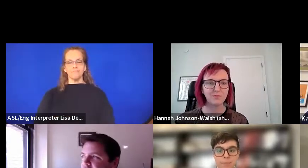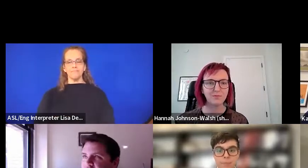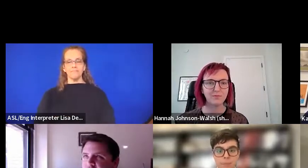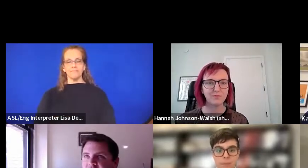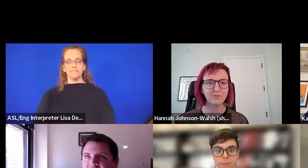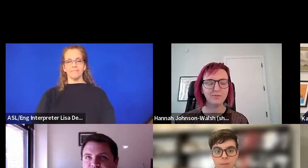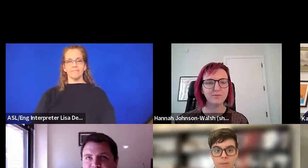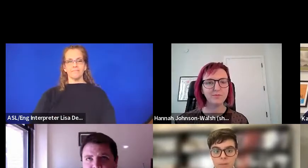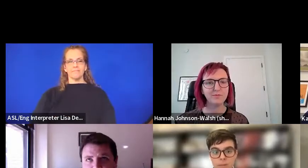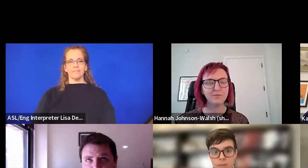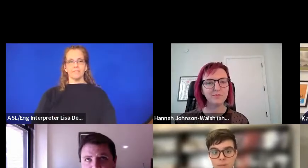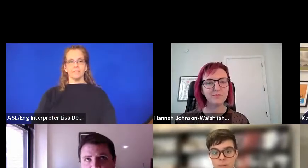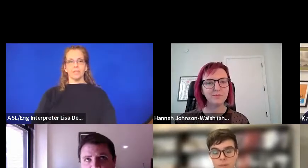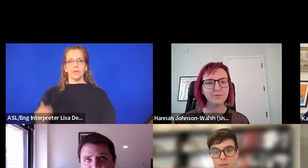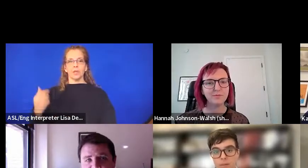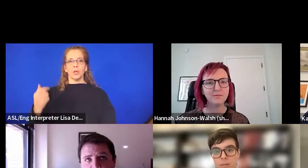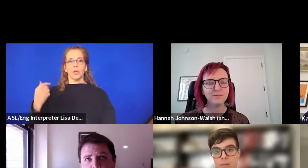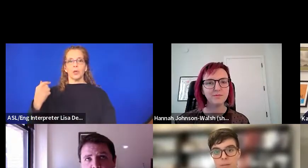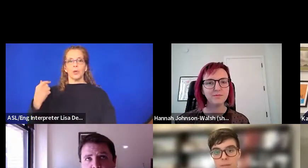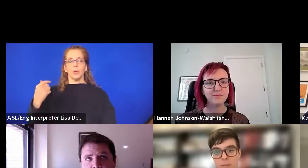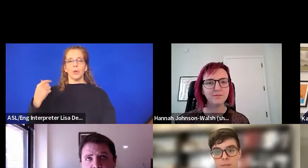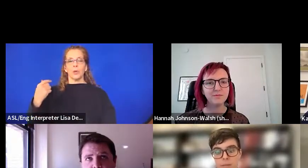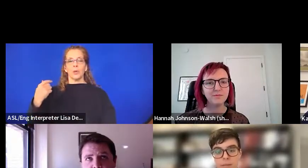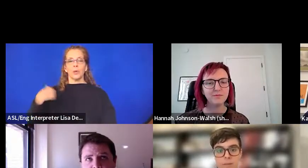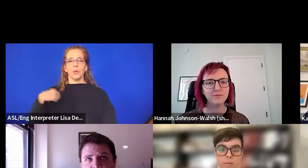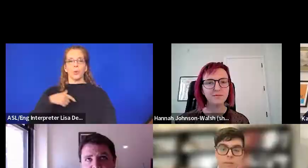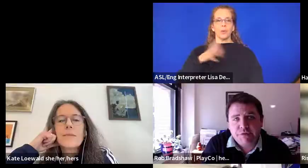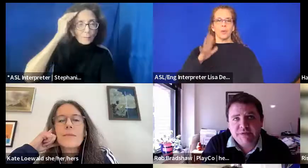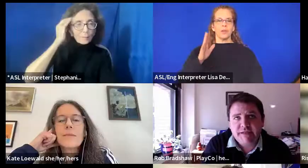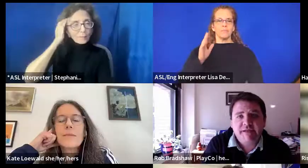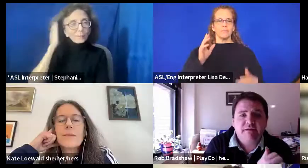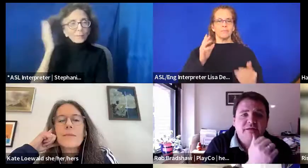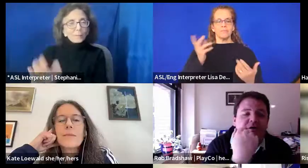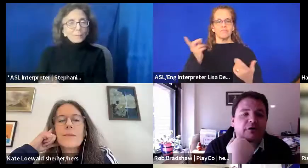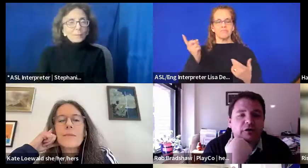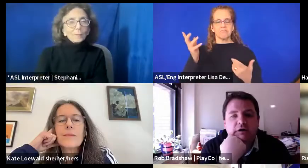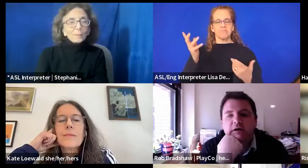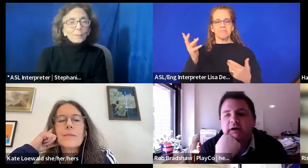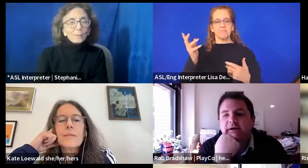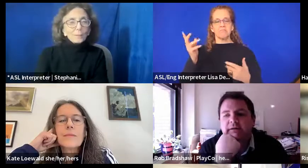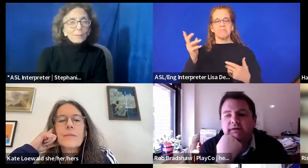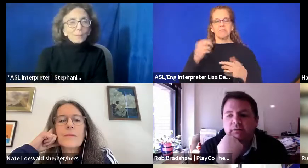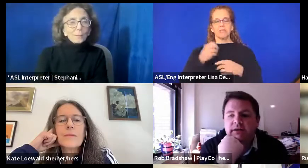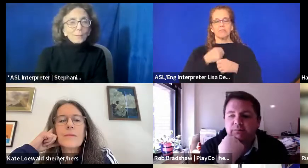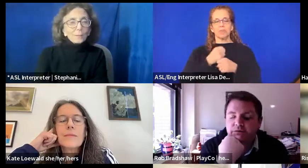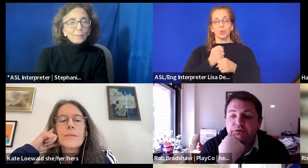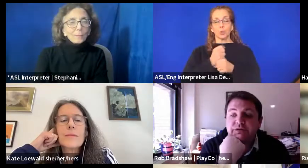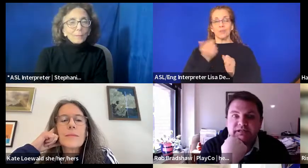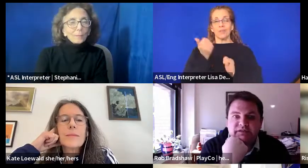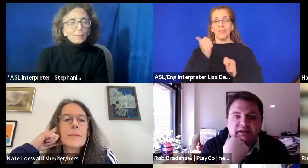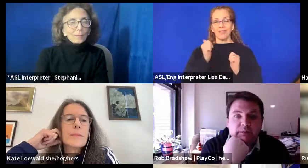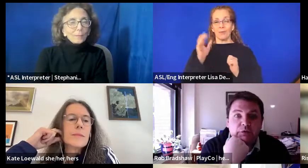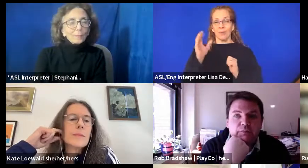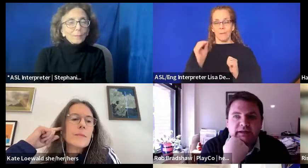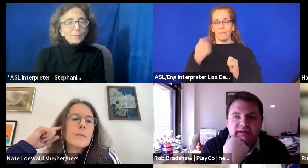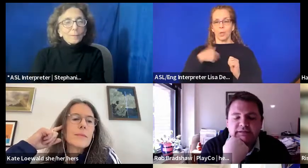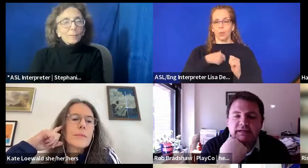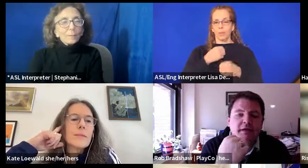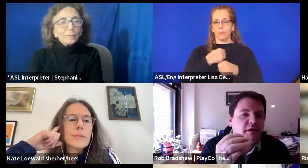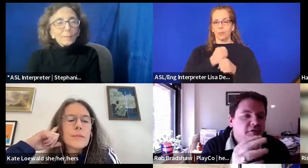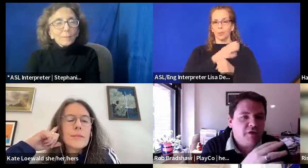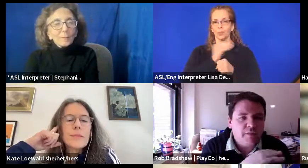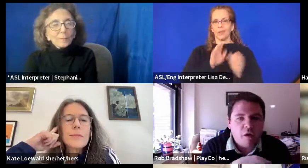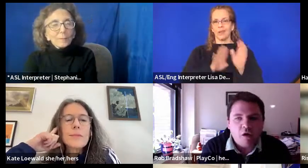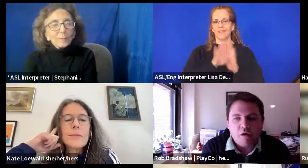We are a small producing theater that we produce and develop new